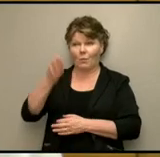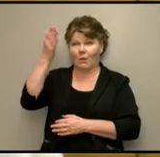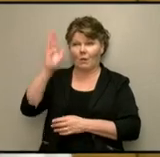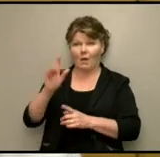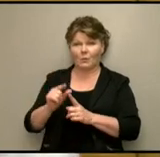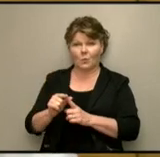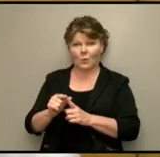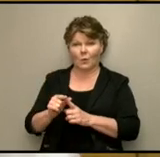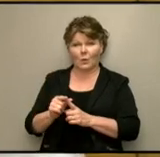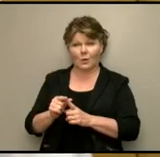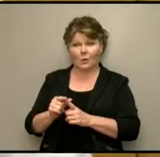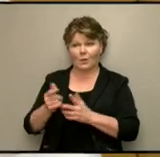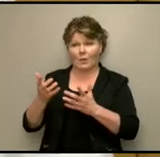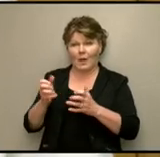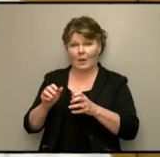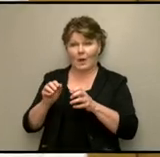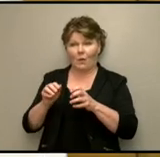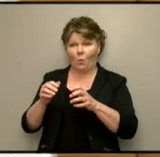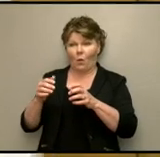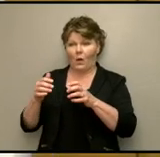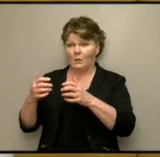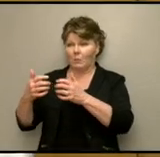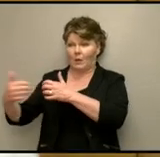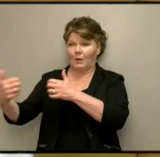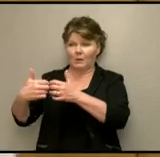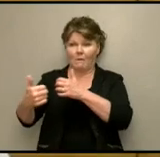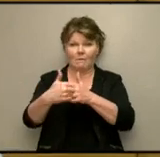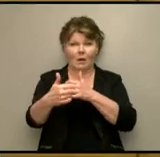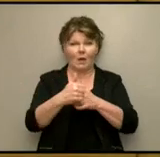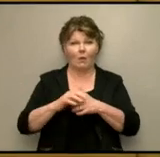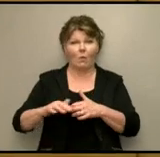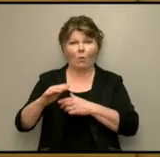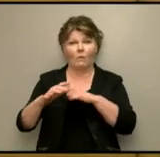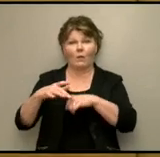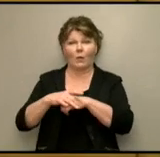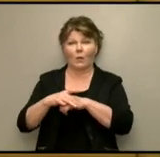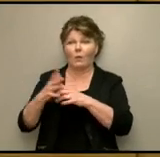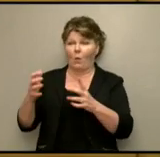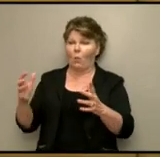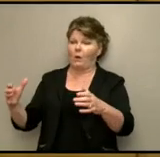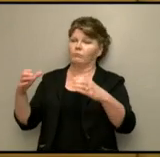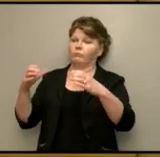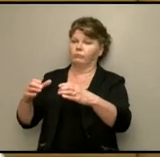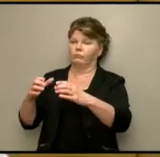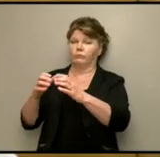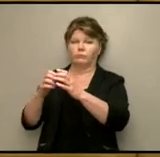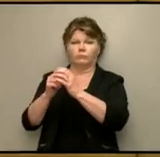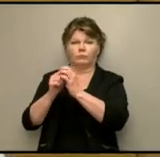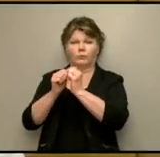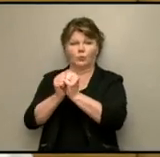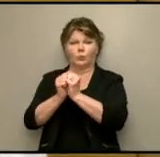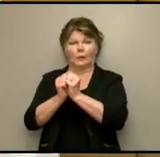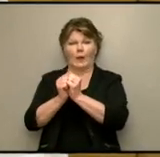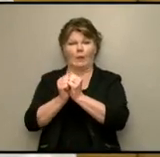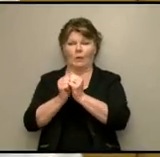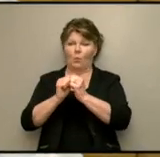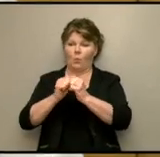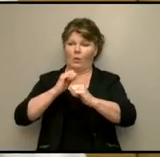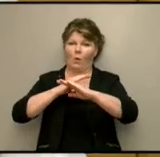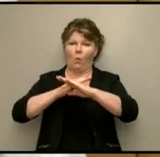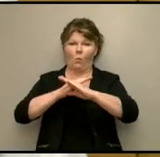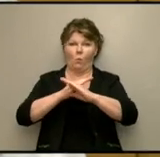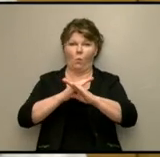words. They didn't want to be scattered clans here and there across the earth. They wanted to be in a city with a protective wall